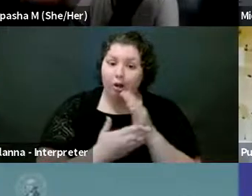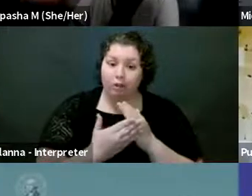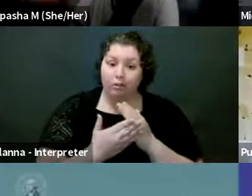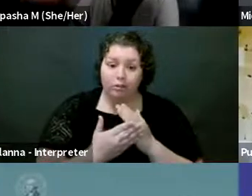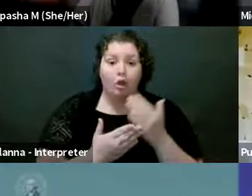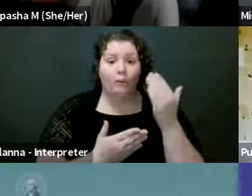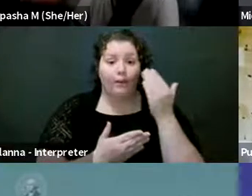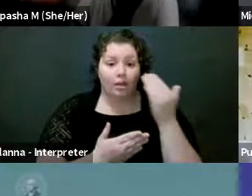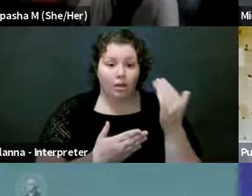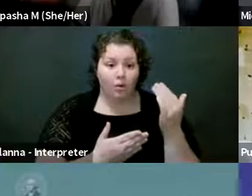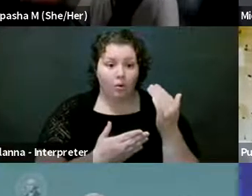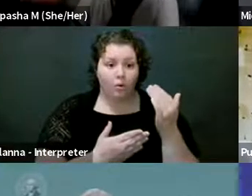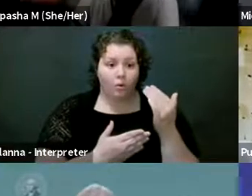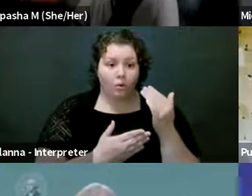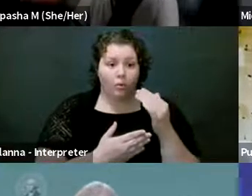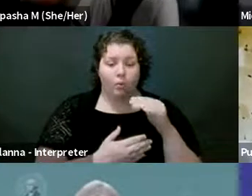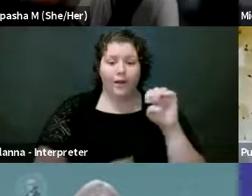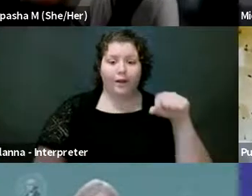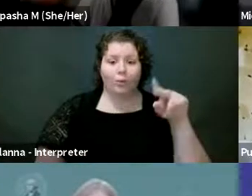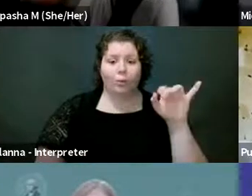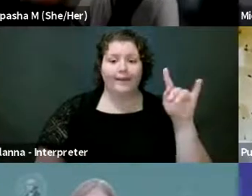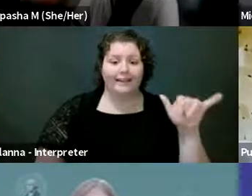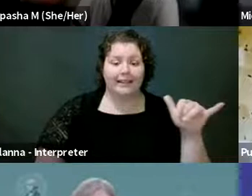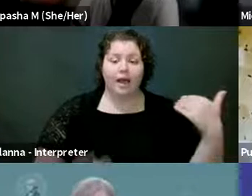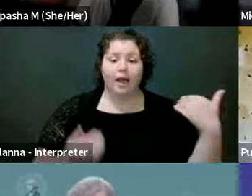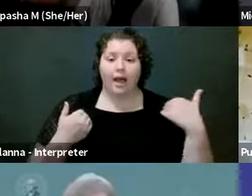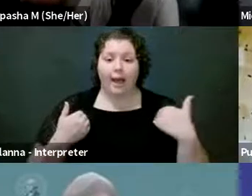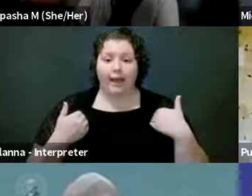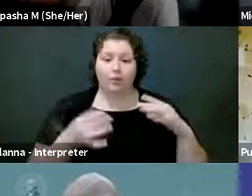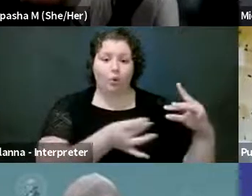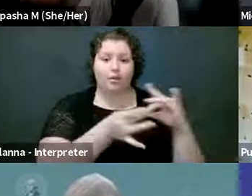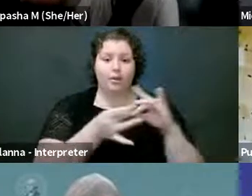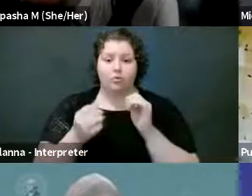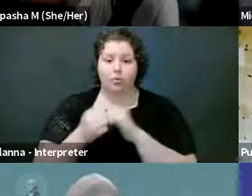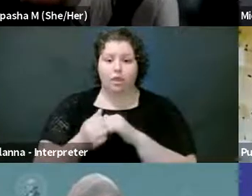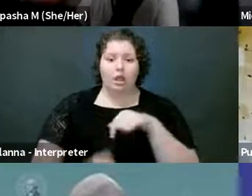that there's a correlation with quality of care when it comes to